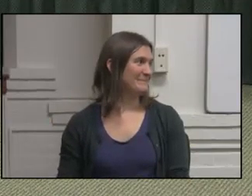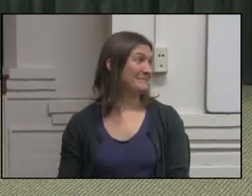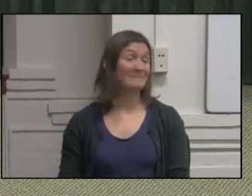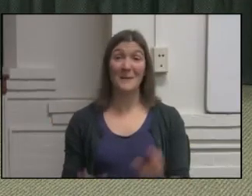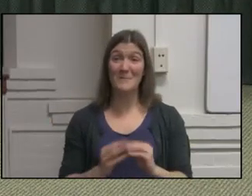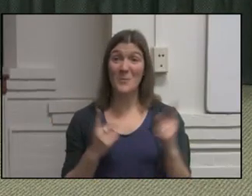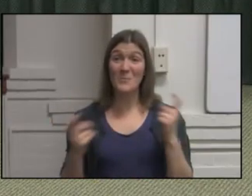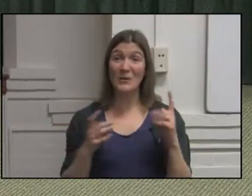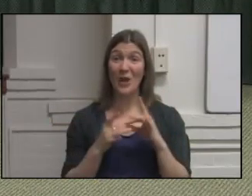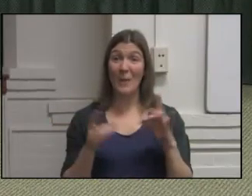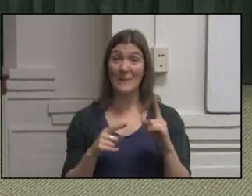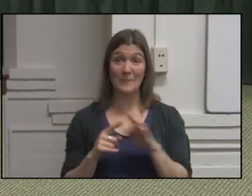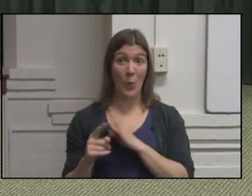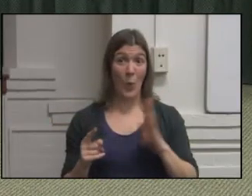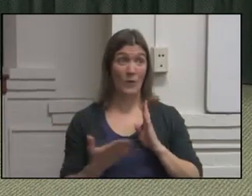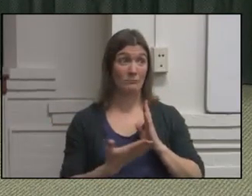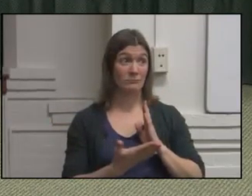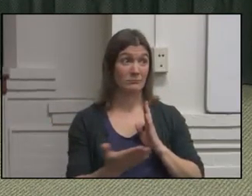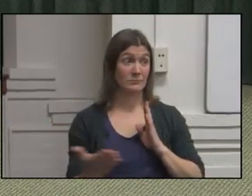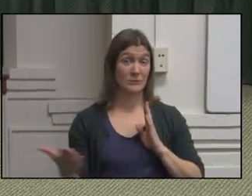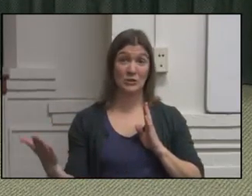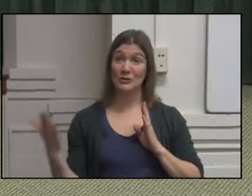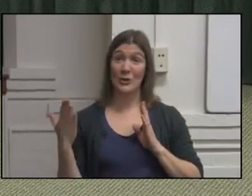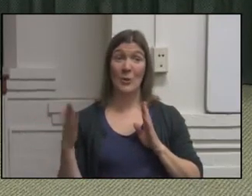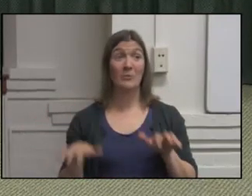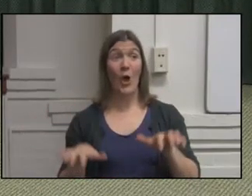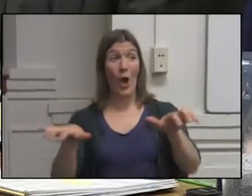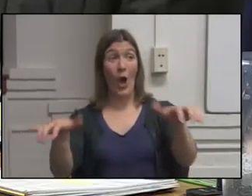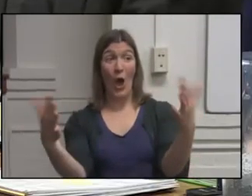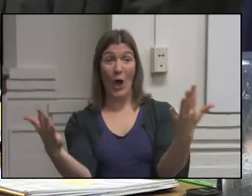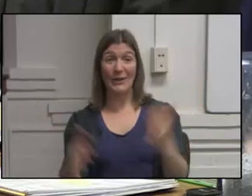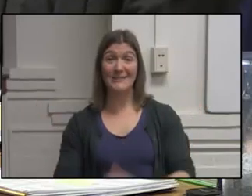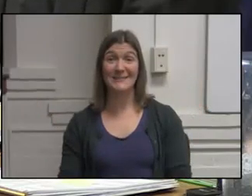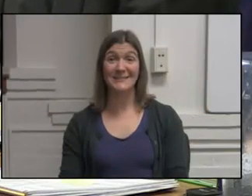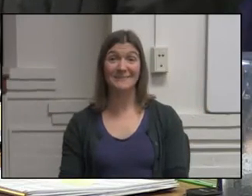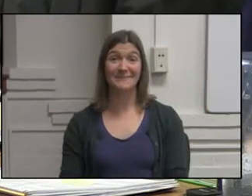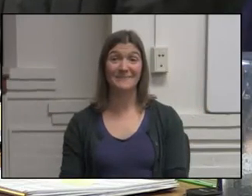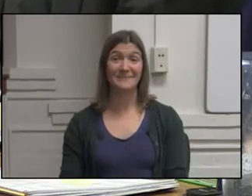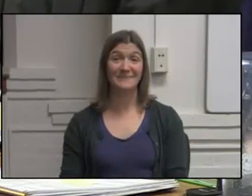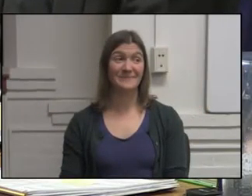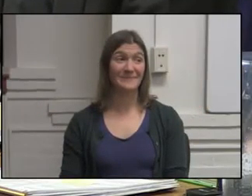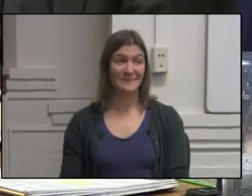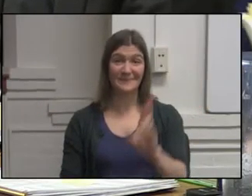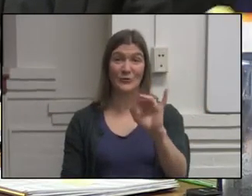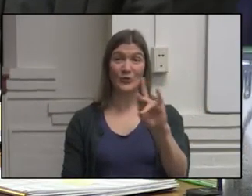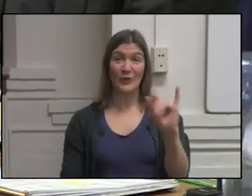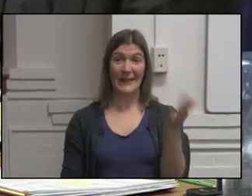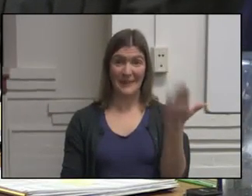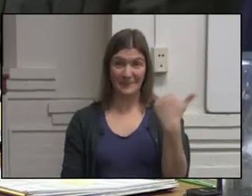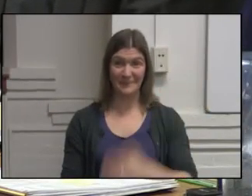Further questions or comments from the board? Nope. Questions or comments from the public? Ricky.